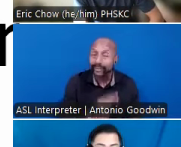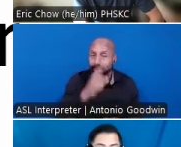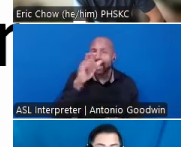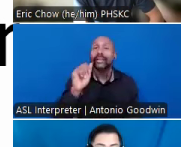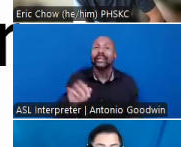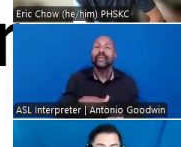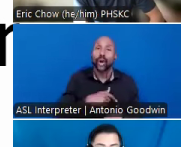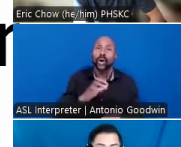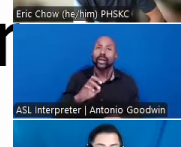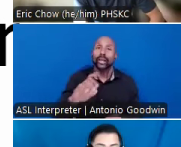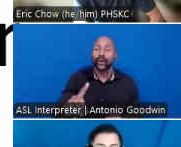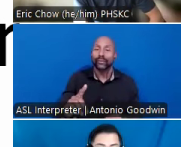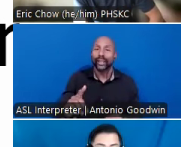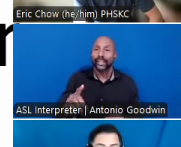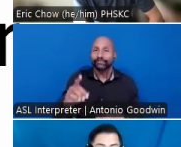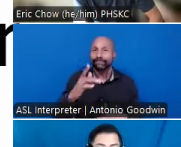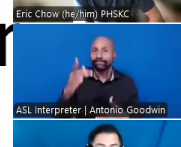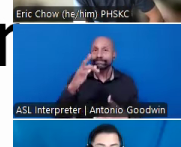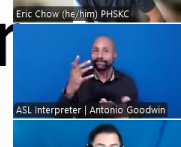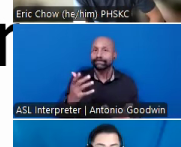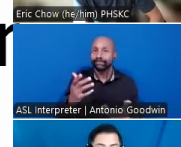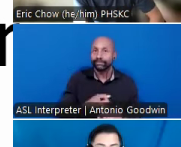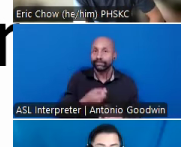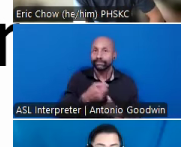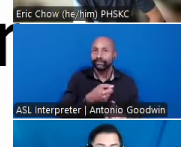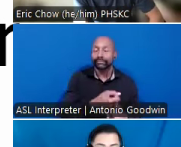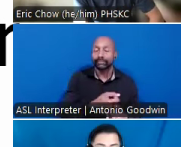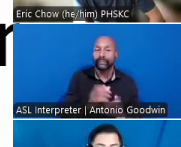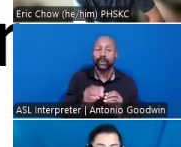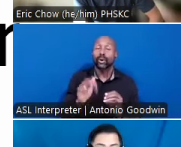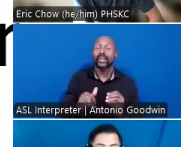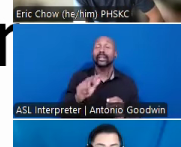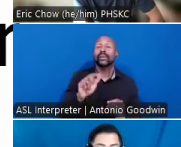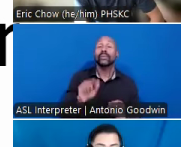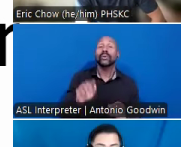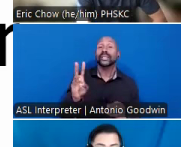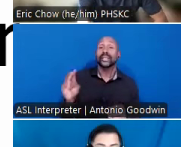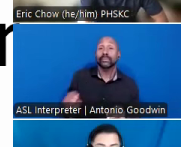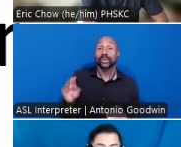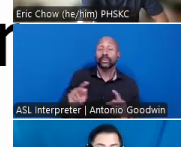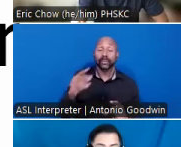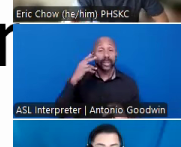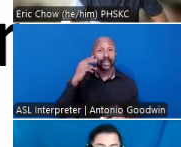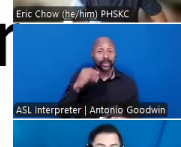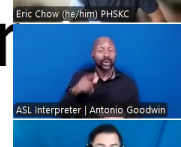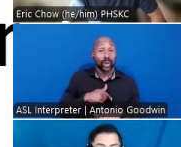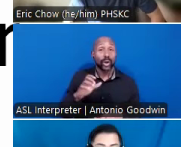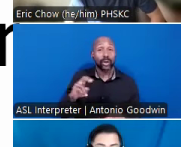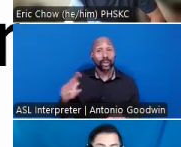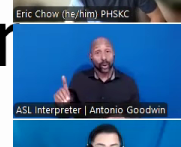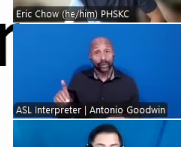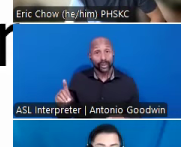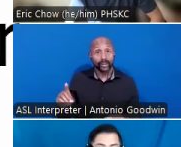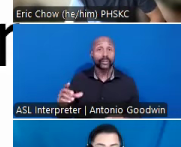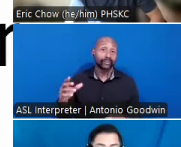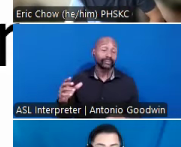COVID symptoms. And more than 3.6 million people have experienced long COVID and been affected by